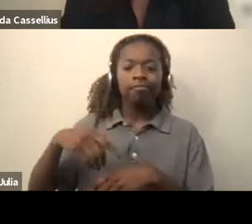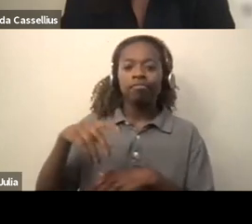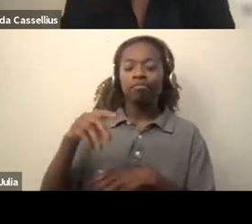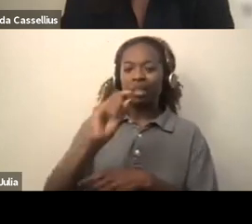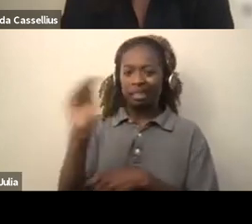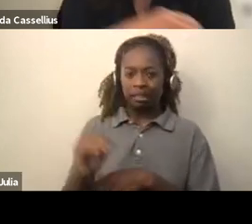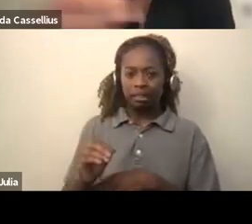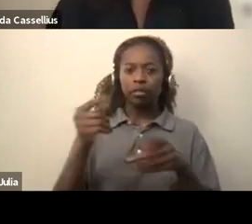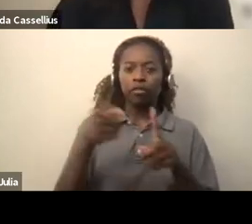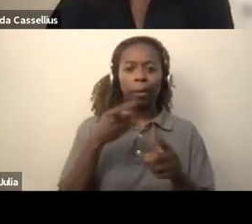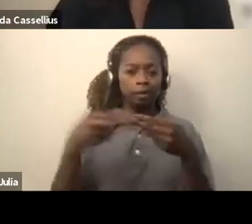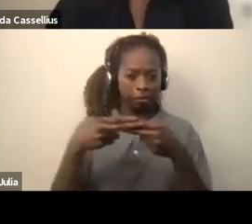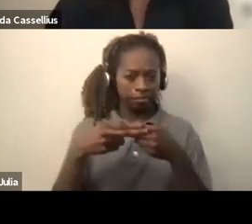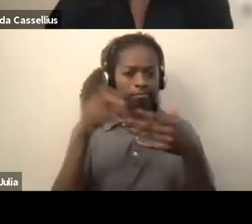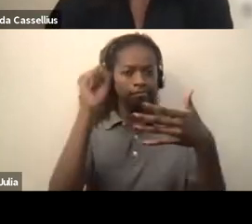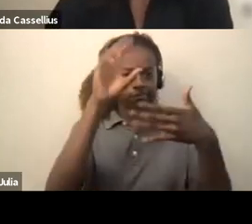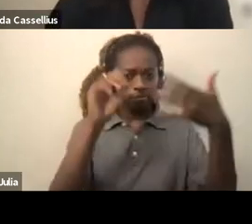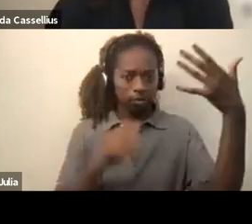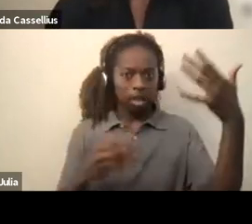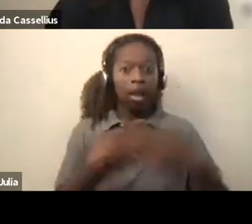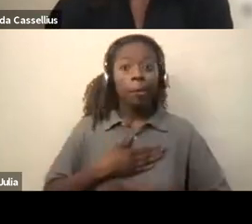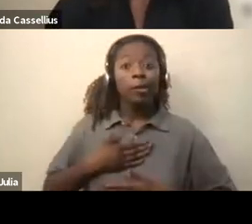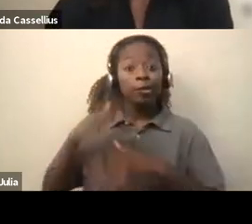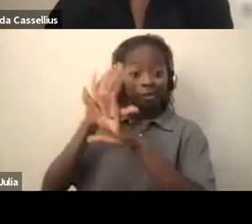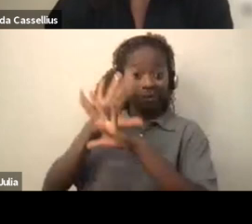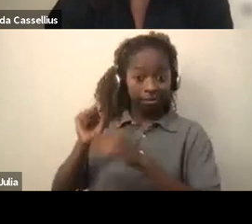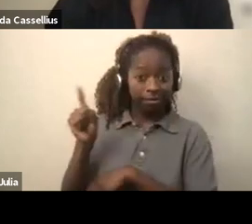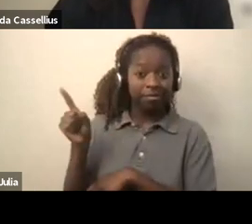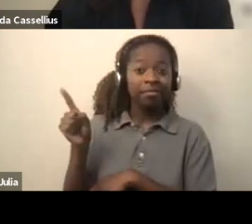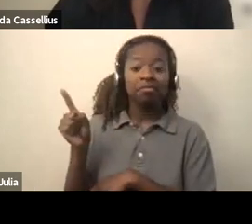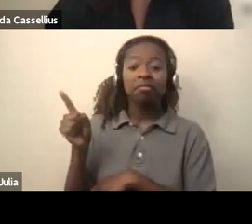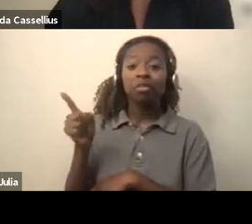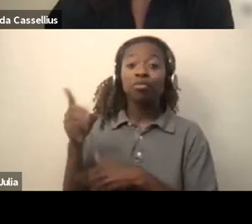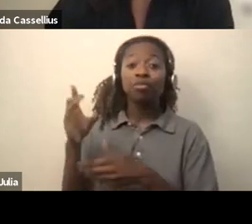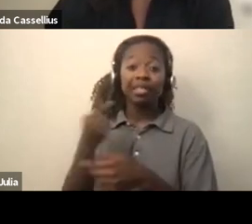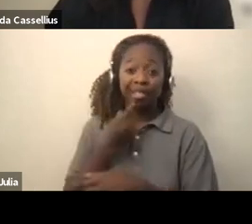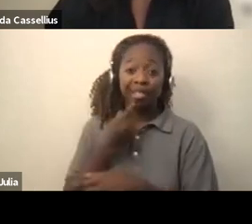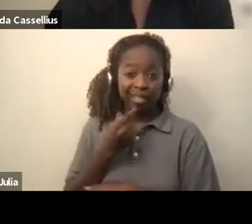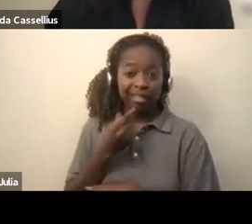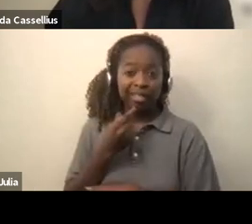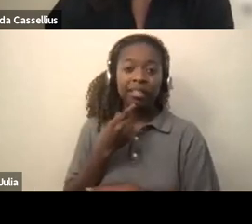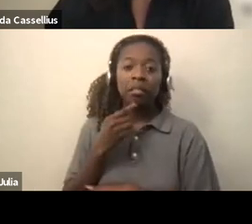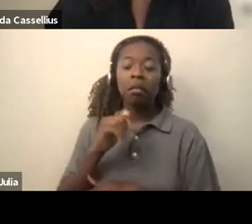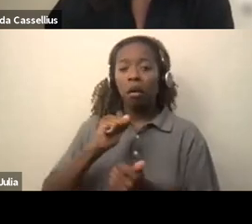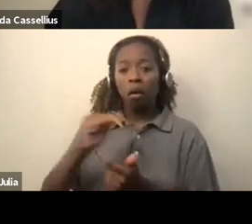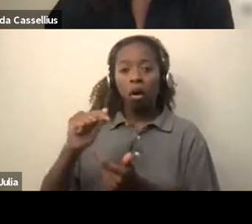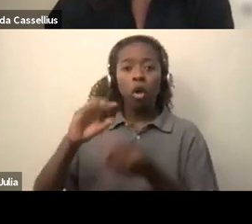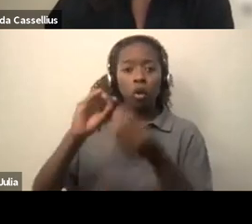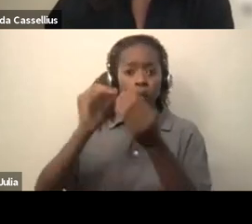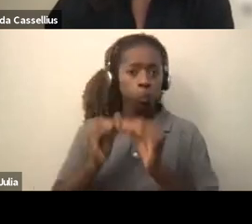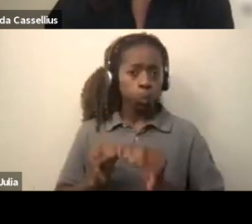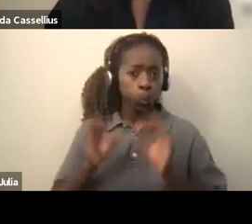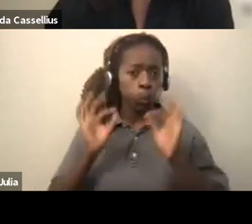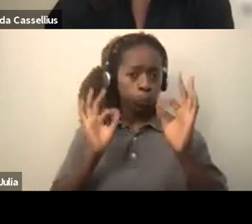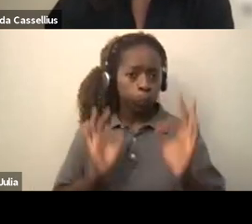just i really appreciate uh superintendent that even as you said you put those scores up and they are great scores